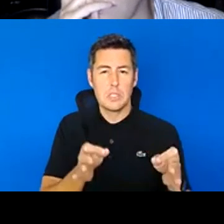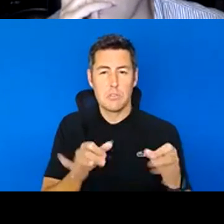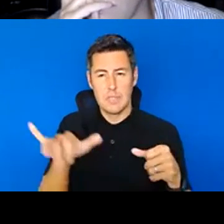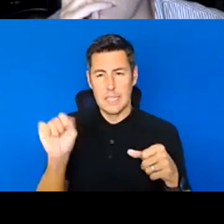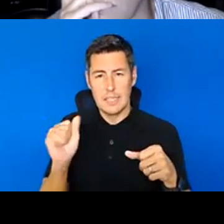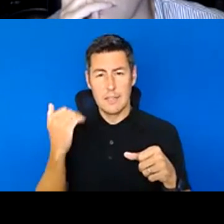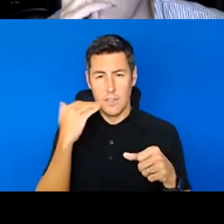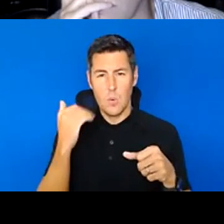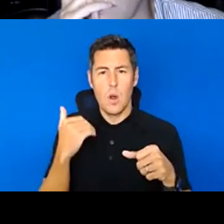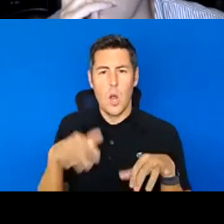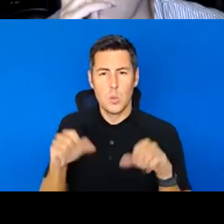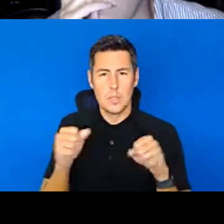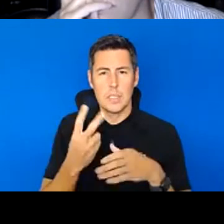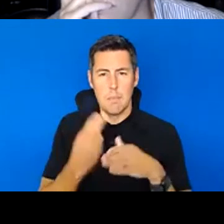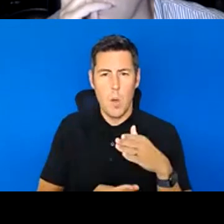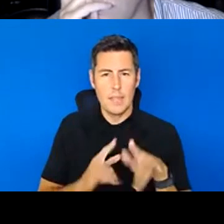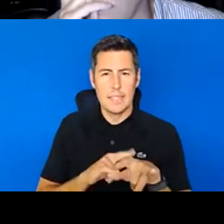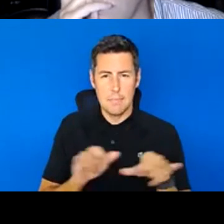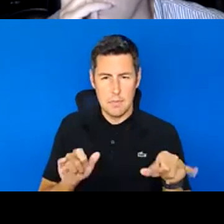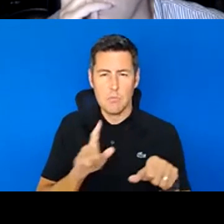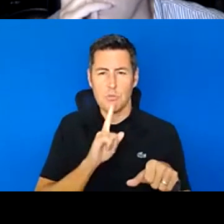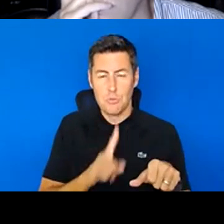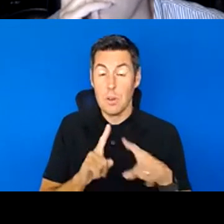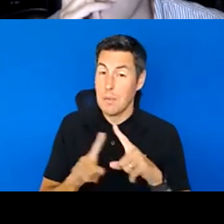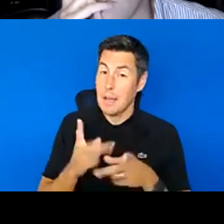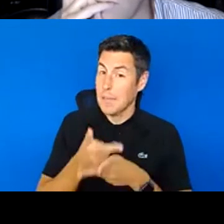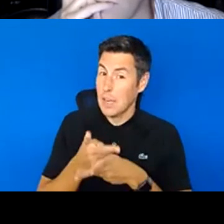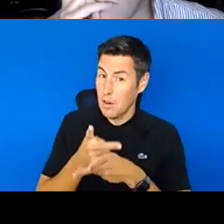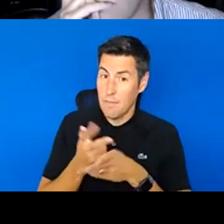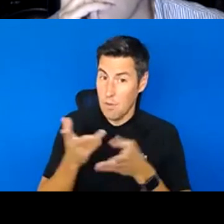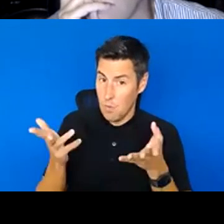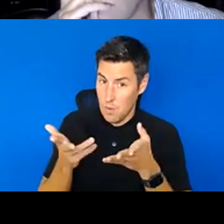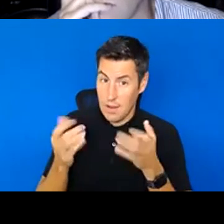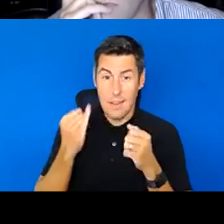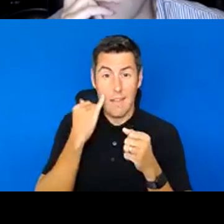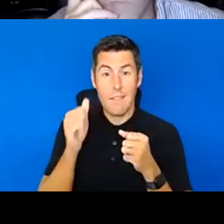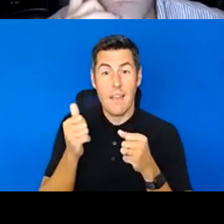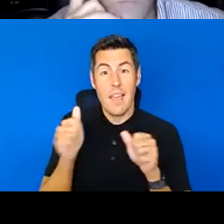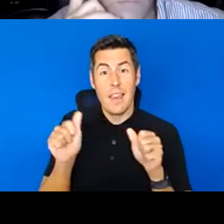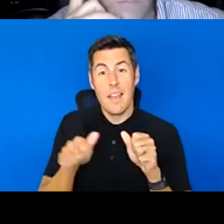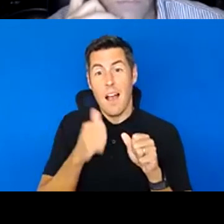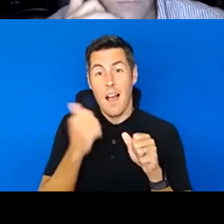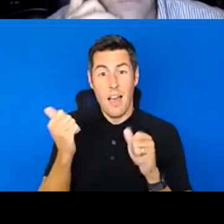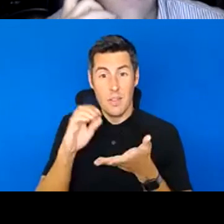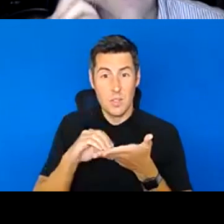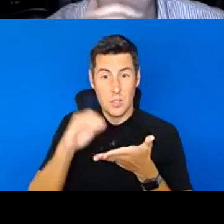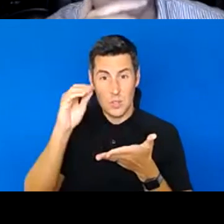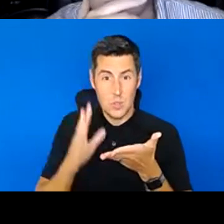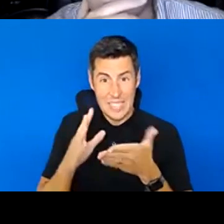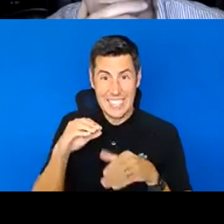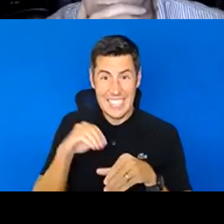that. What I would be careful with is if any other student is in the